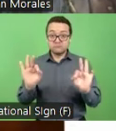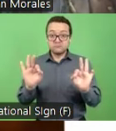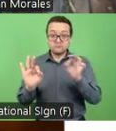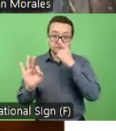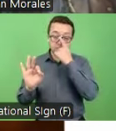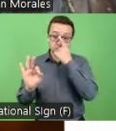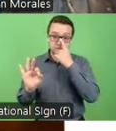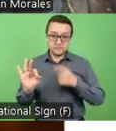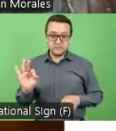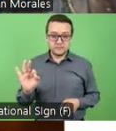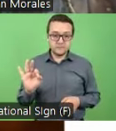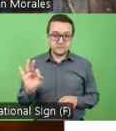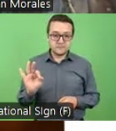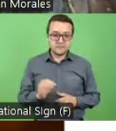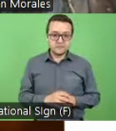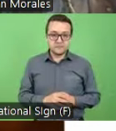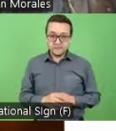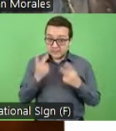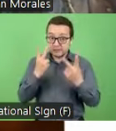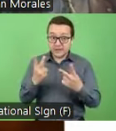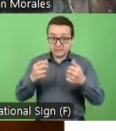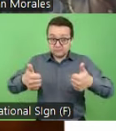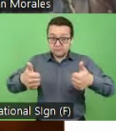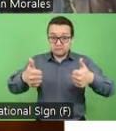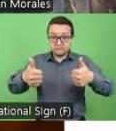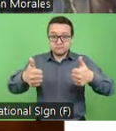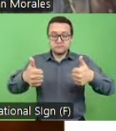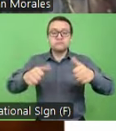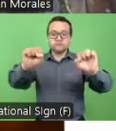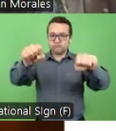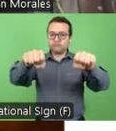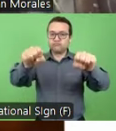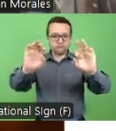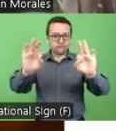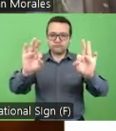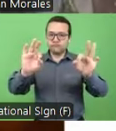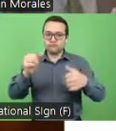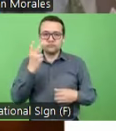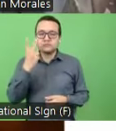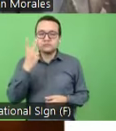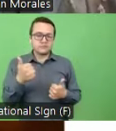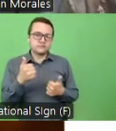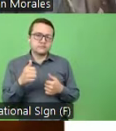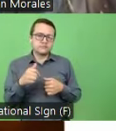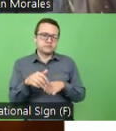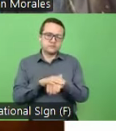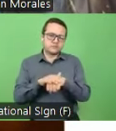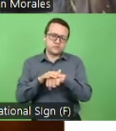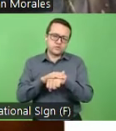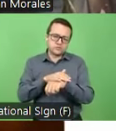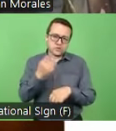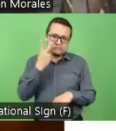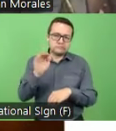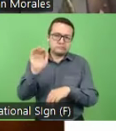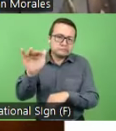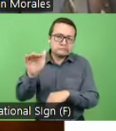va. Yes. ¿Se ve en forma completa? Can you see it in the Sí, complete ahí screen? está. Ah, Yes. mucho. Ernesto, y Bueno, disculpa no, la interrupción. no hay Adelante. Apologies